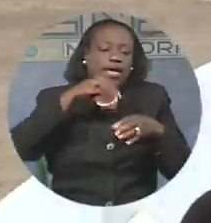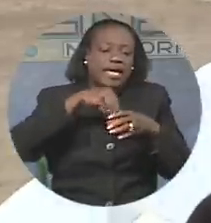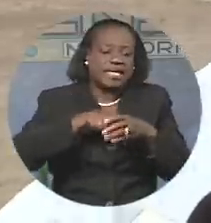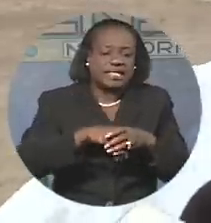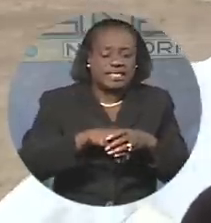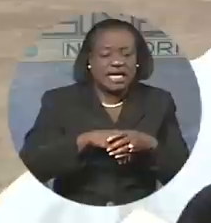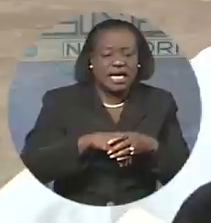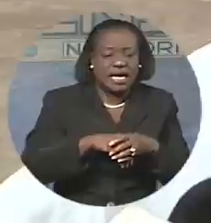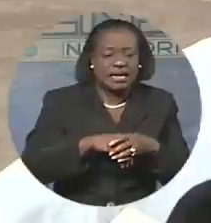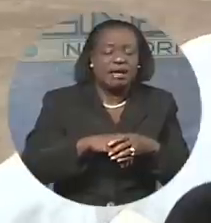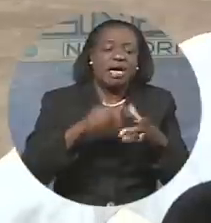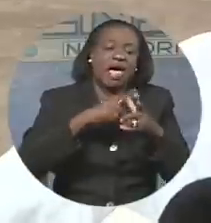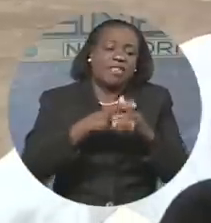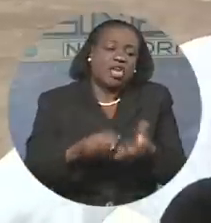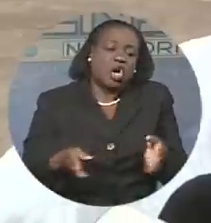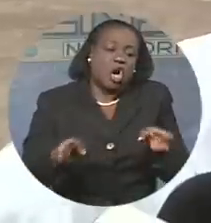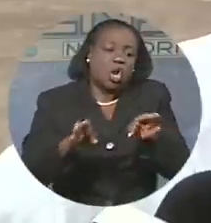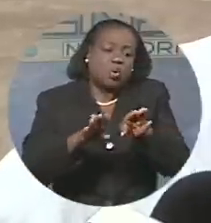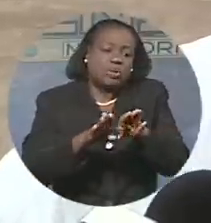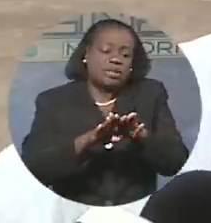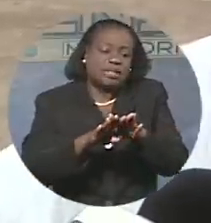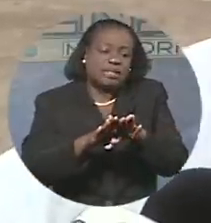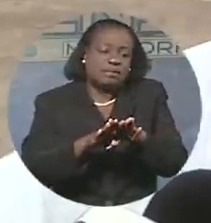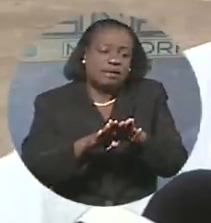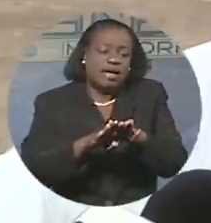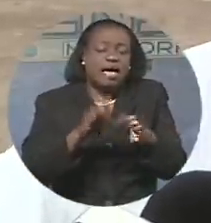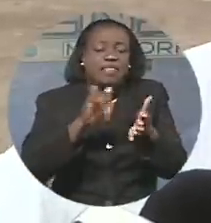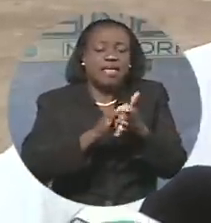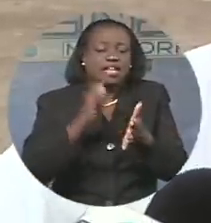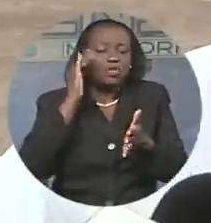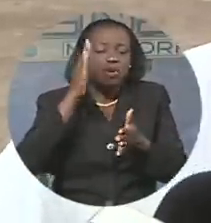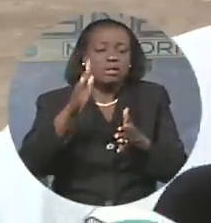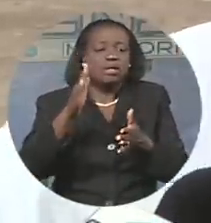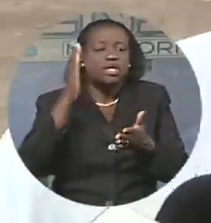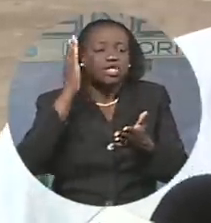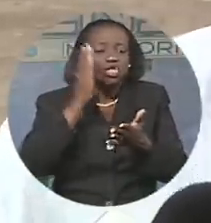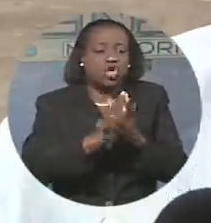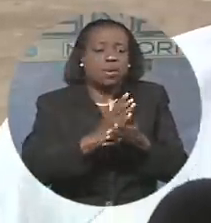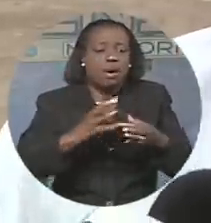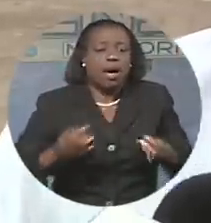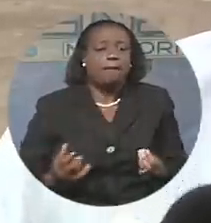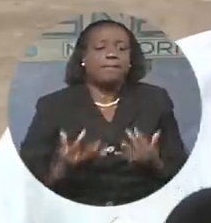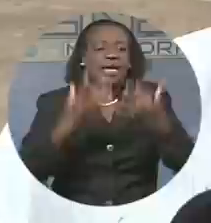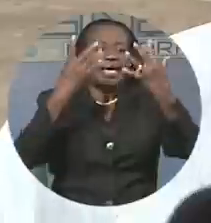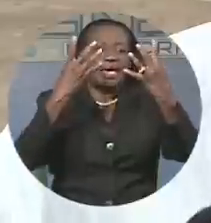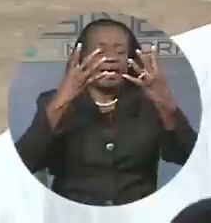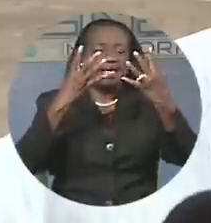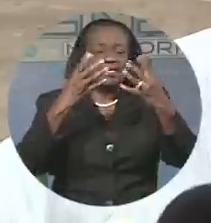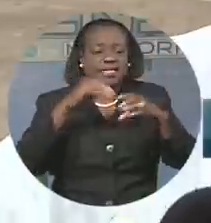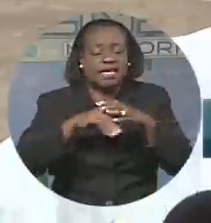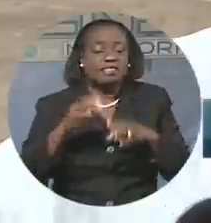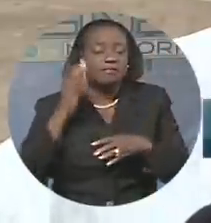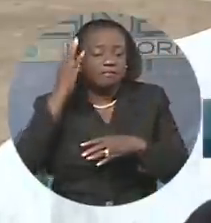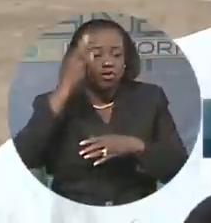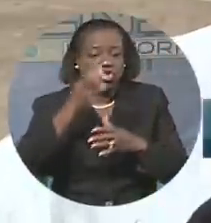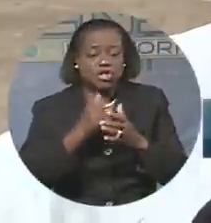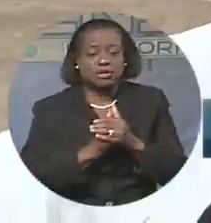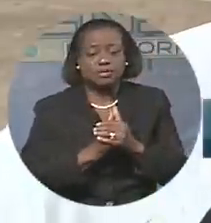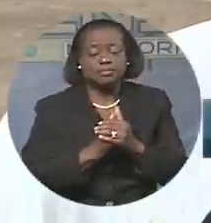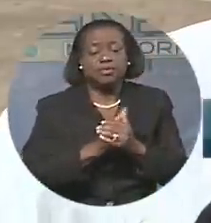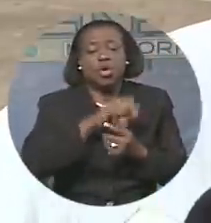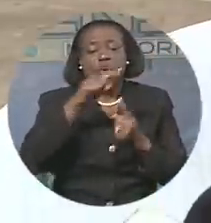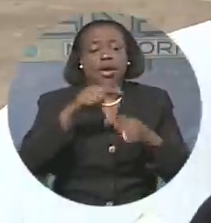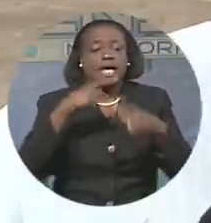muddy, then you close it in, and that will eliminate having a blaze up in the near future. Now, when it